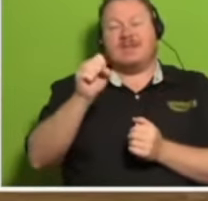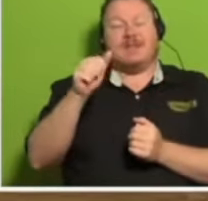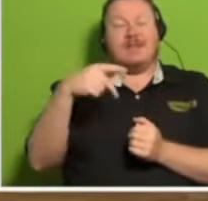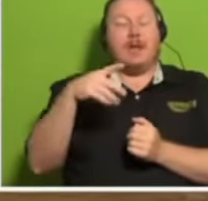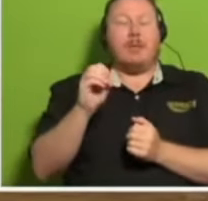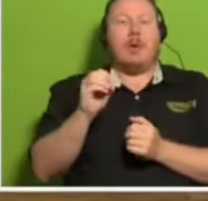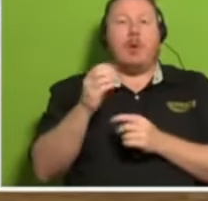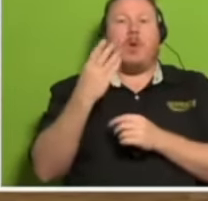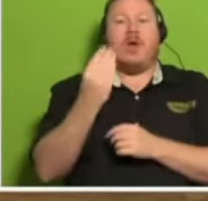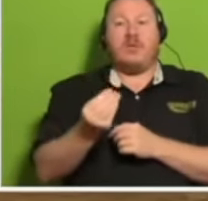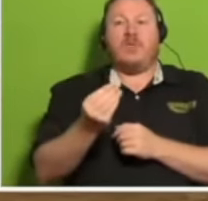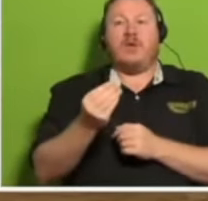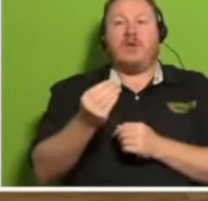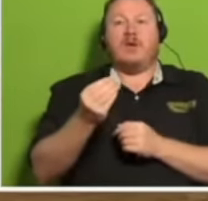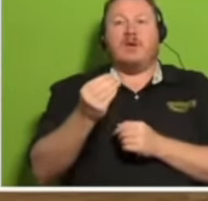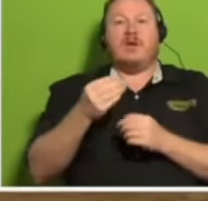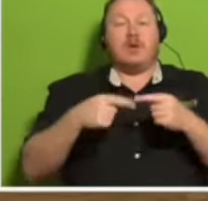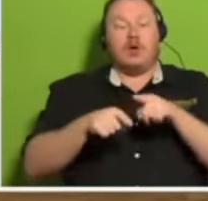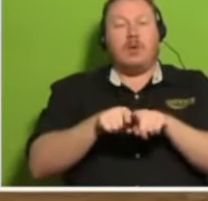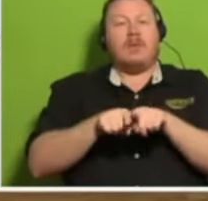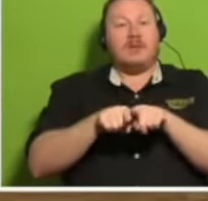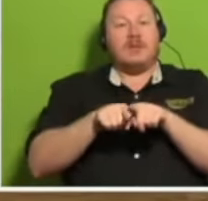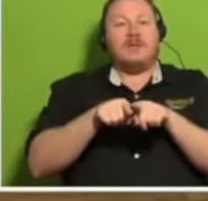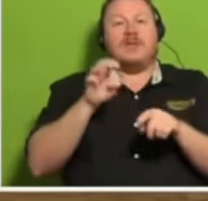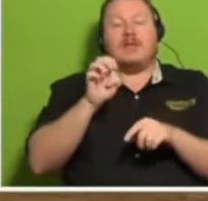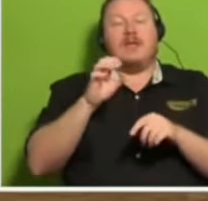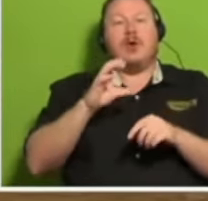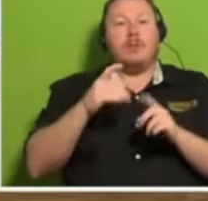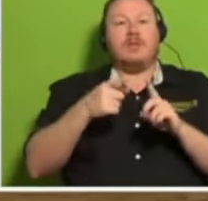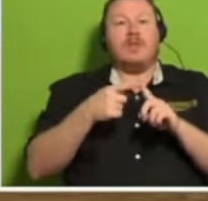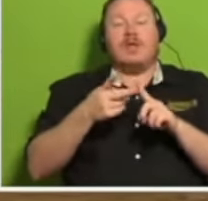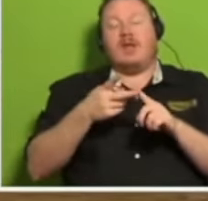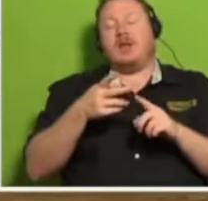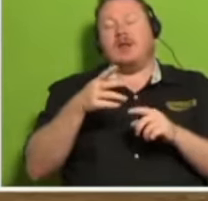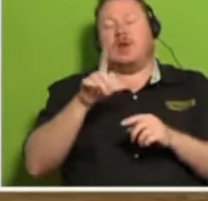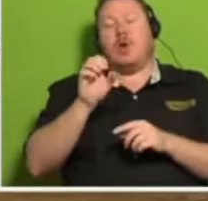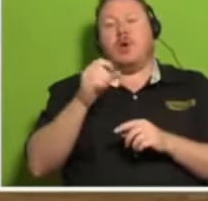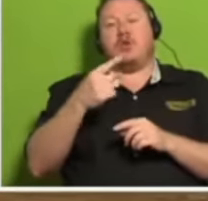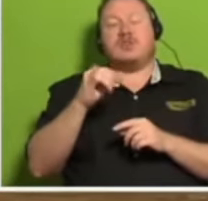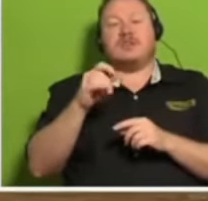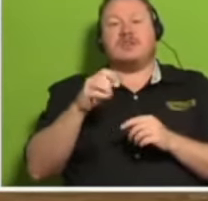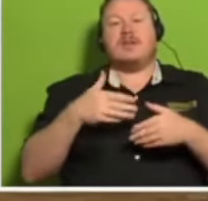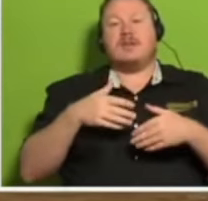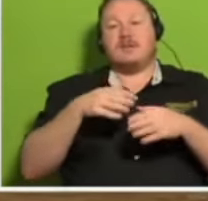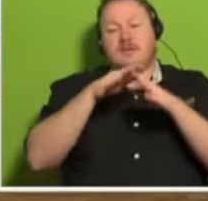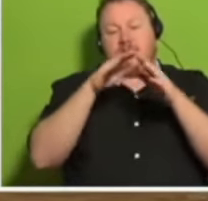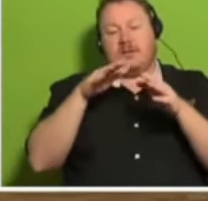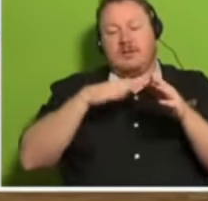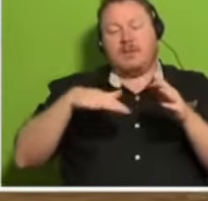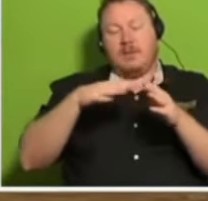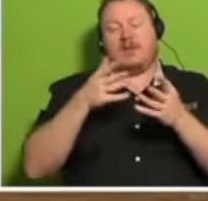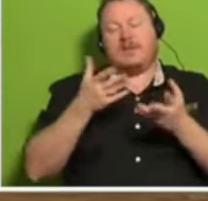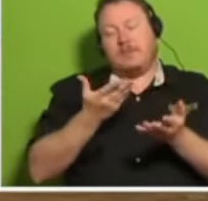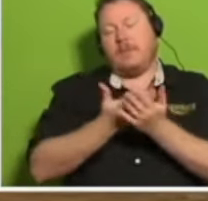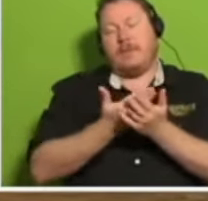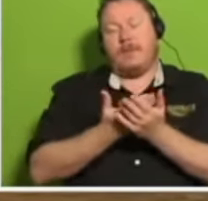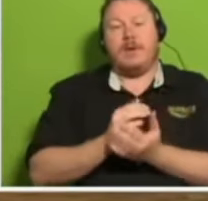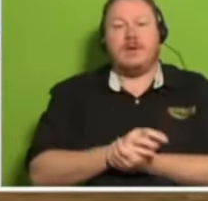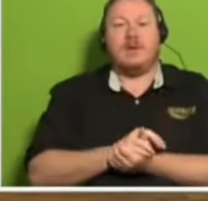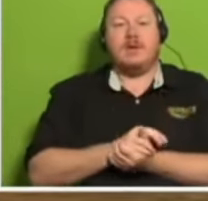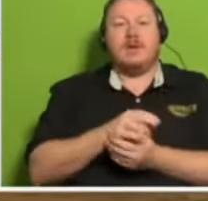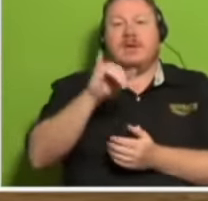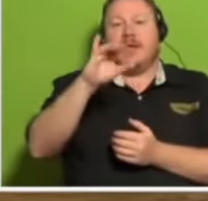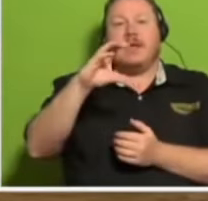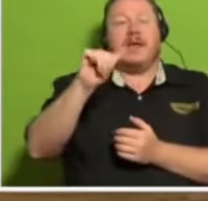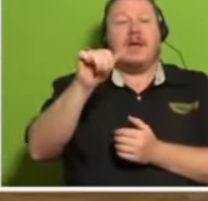has to be a competitive e-commerce and logistics platform. In this financial year, ICASA is committed to